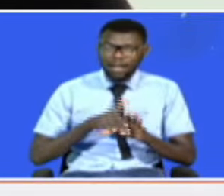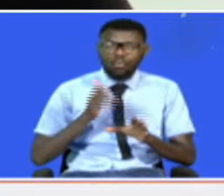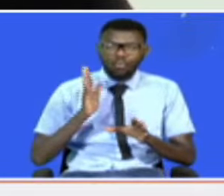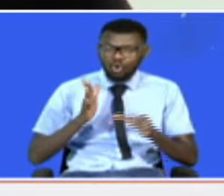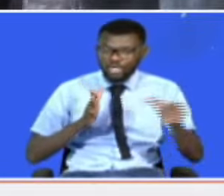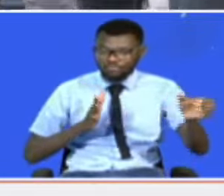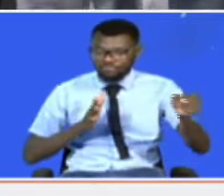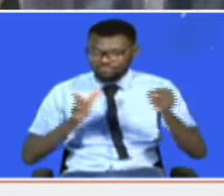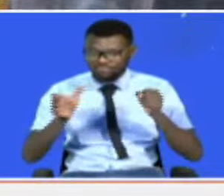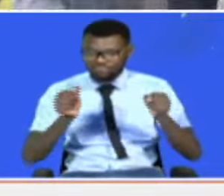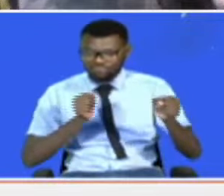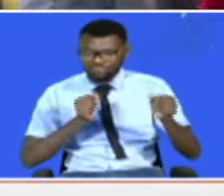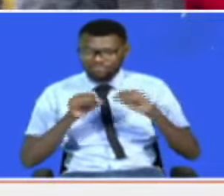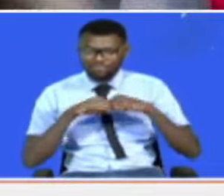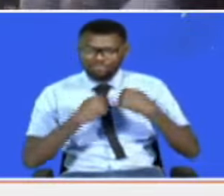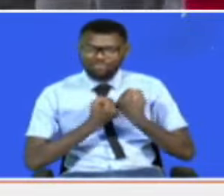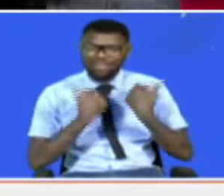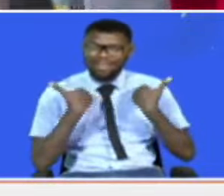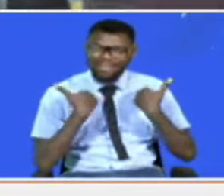Social Health Authority.